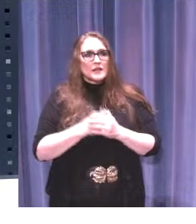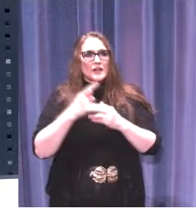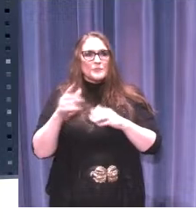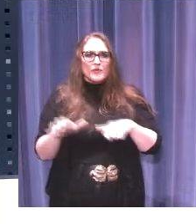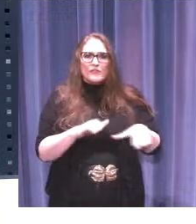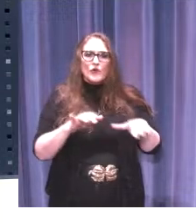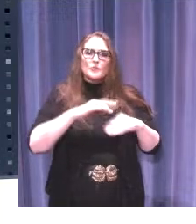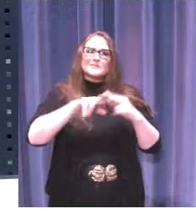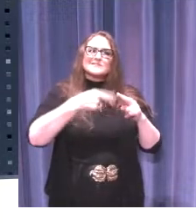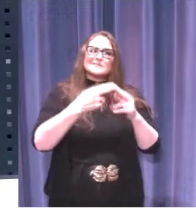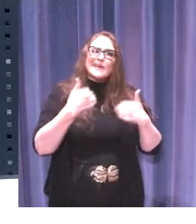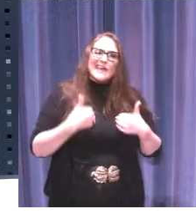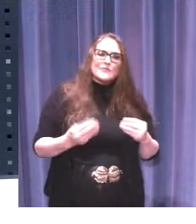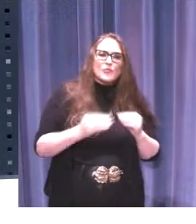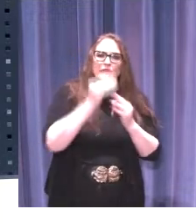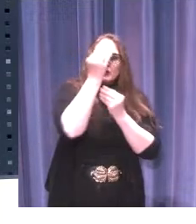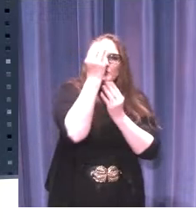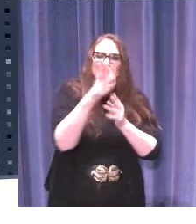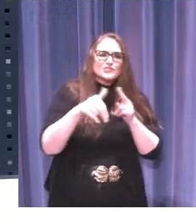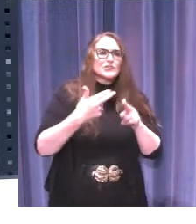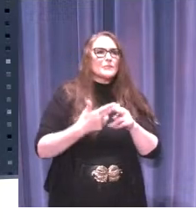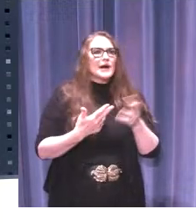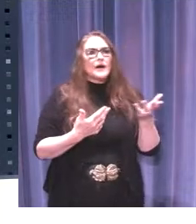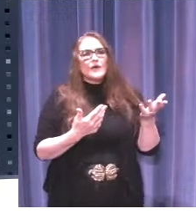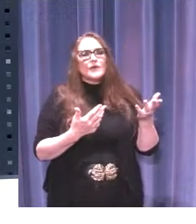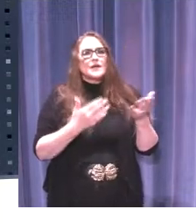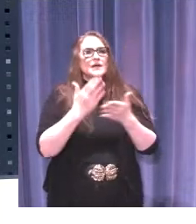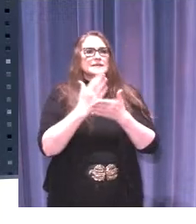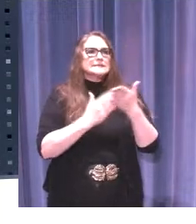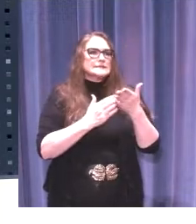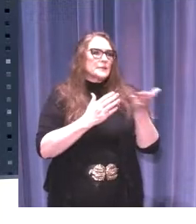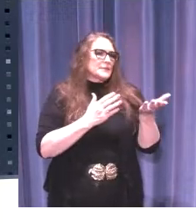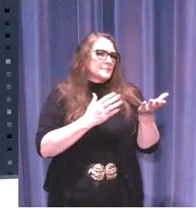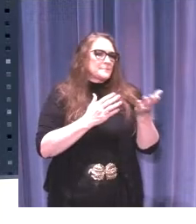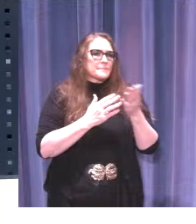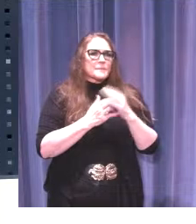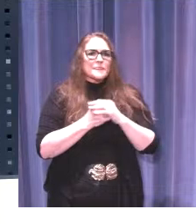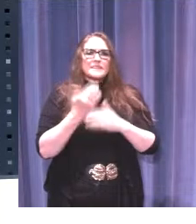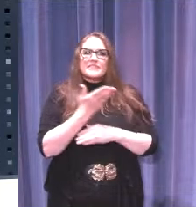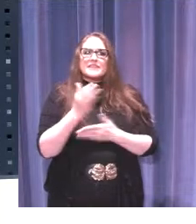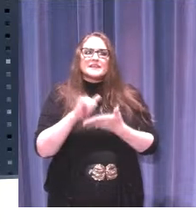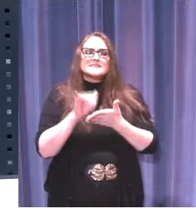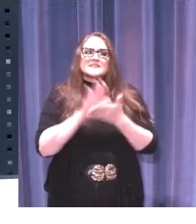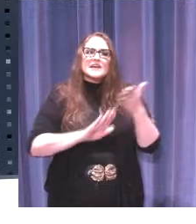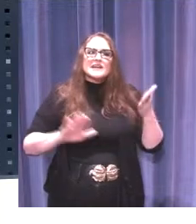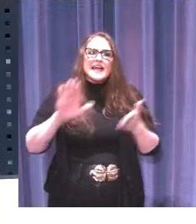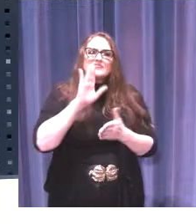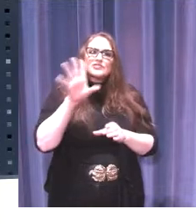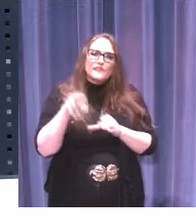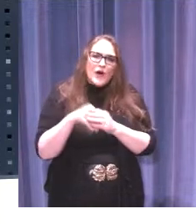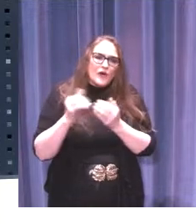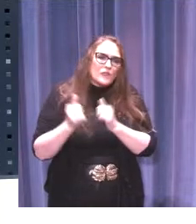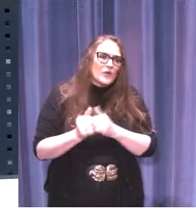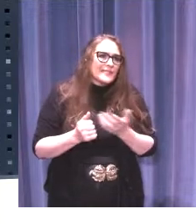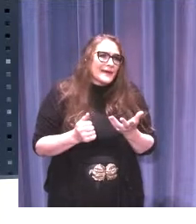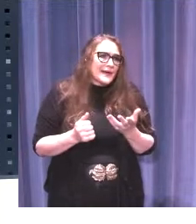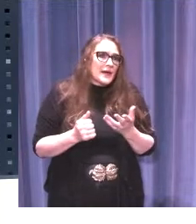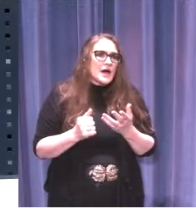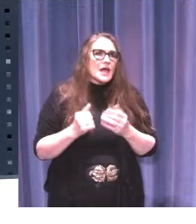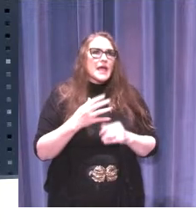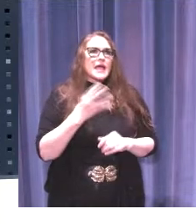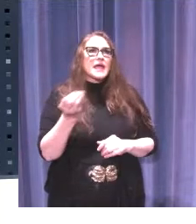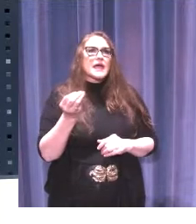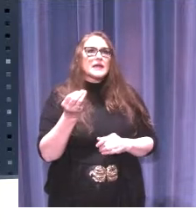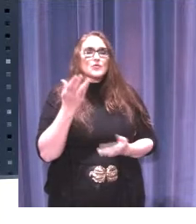performance around having more information about some of the things that the college is involved with. And